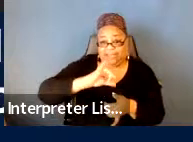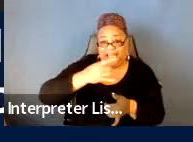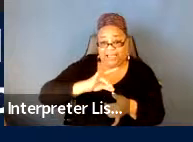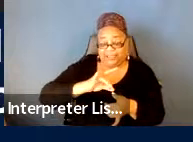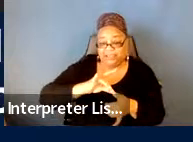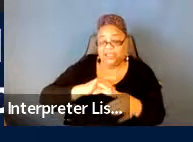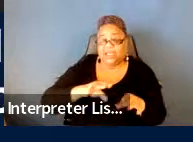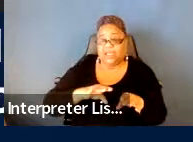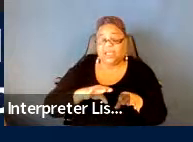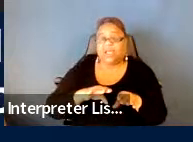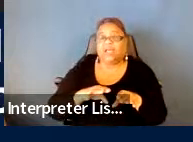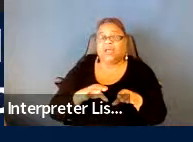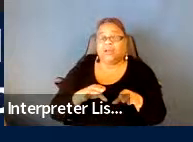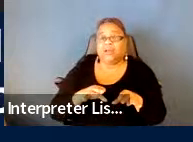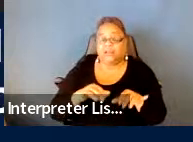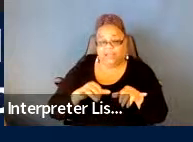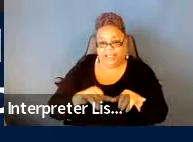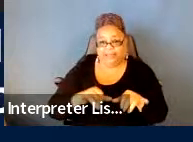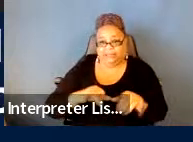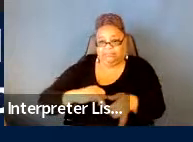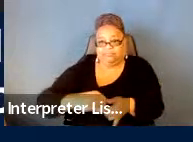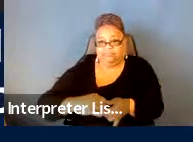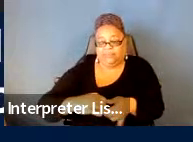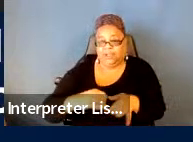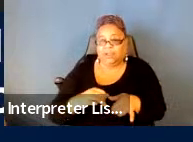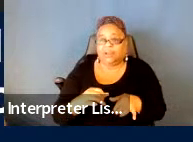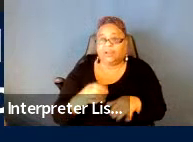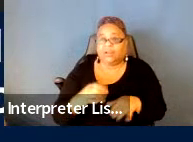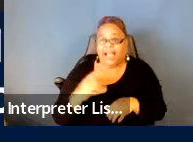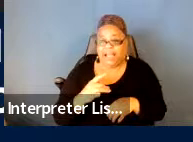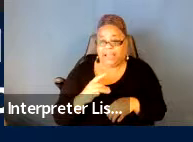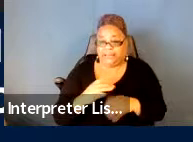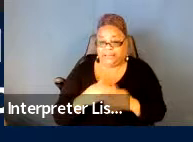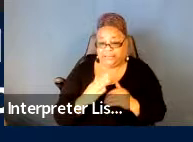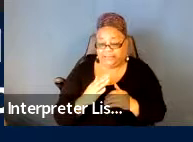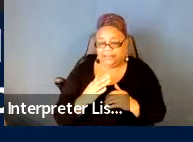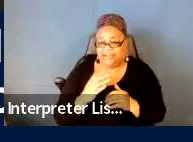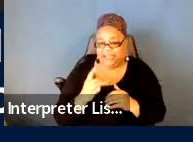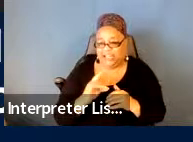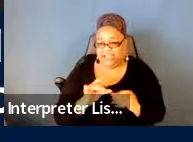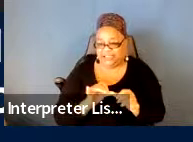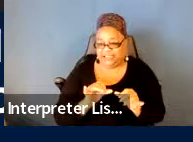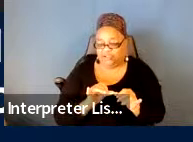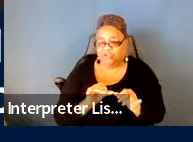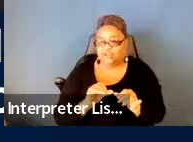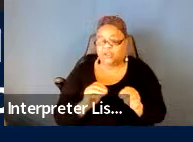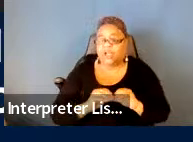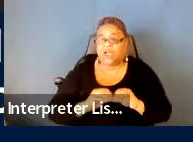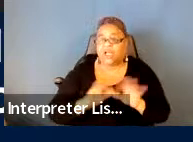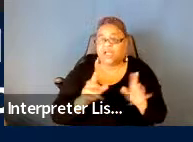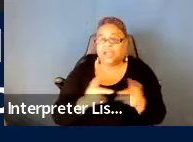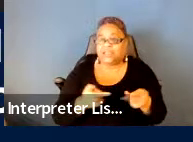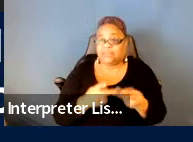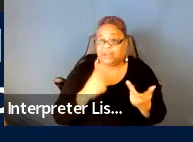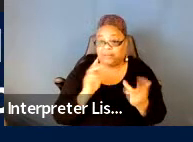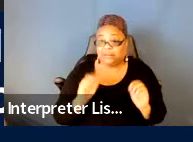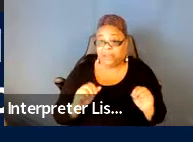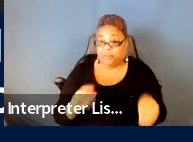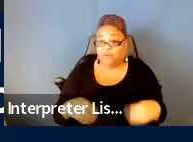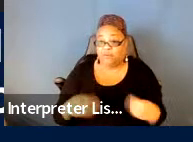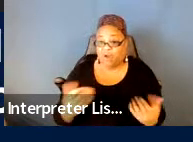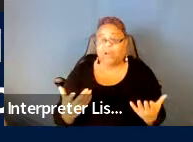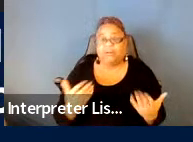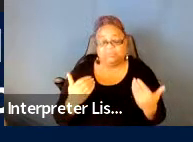And just a reminder that you can put the signs on the push side of those doors if the doors have closers and do not have hold